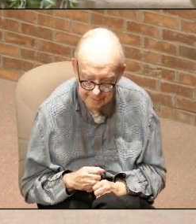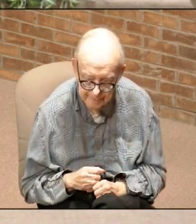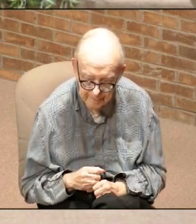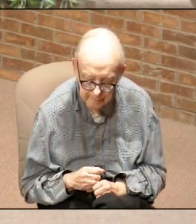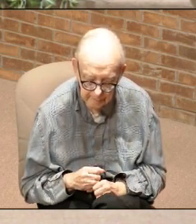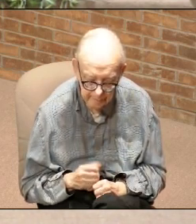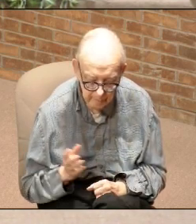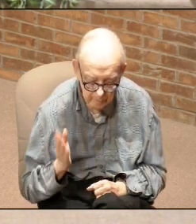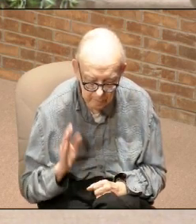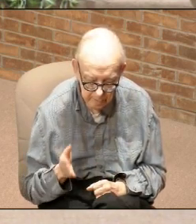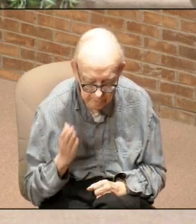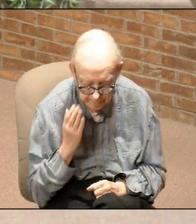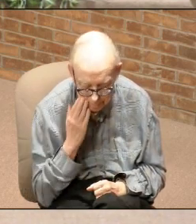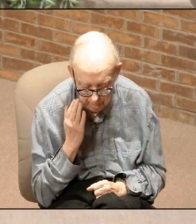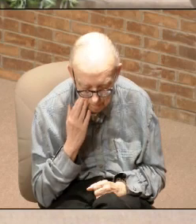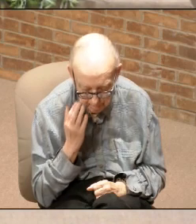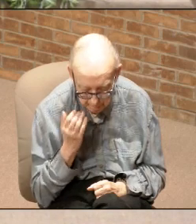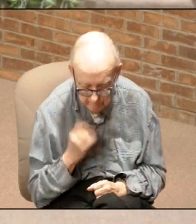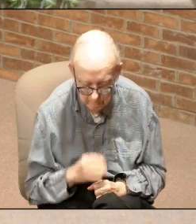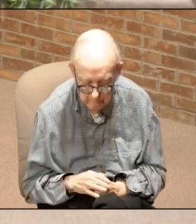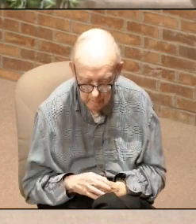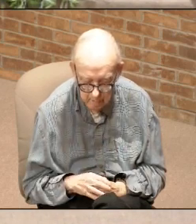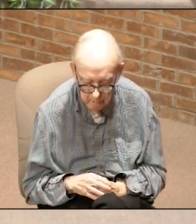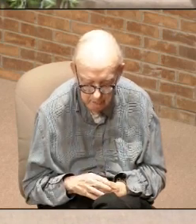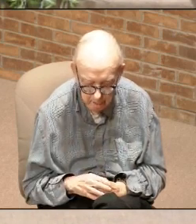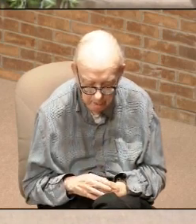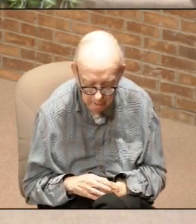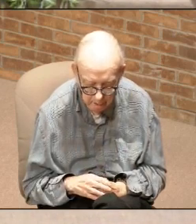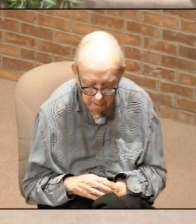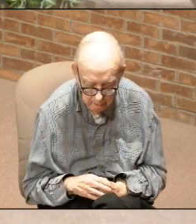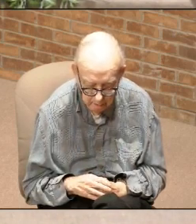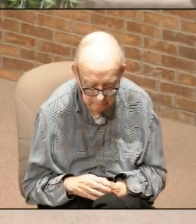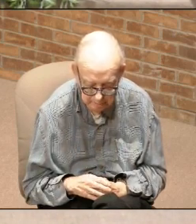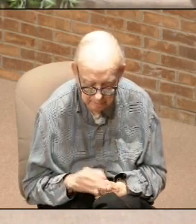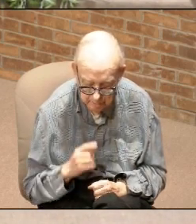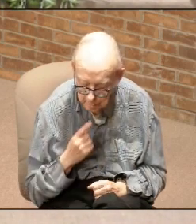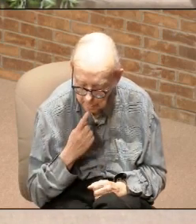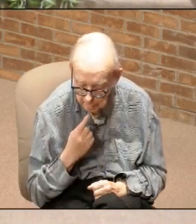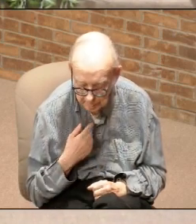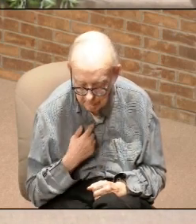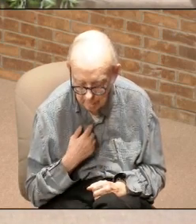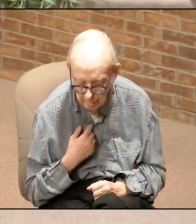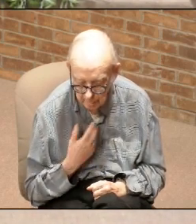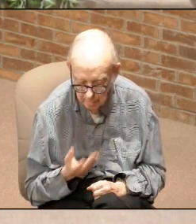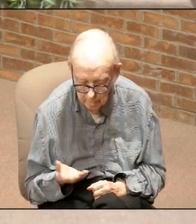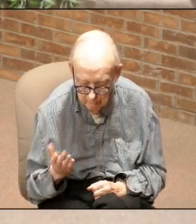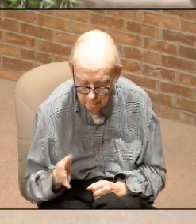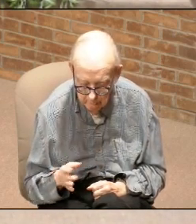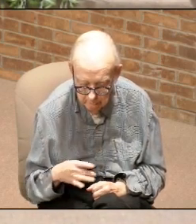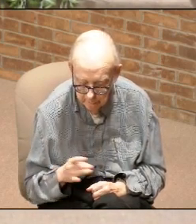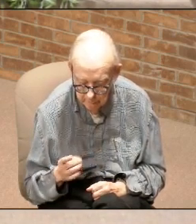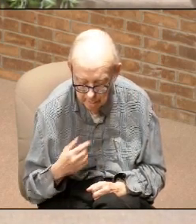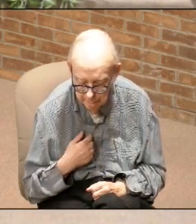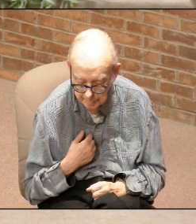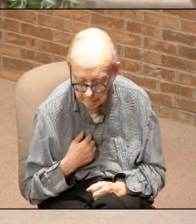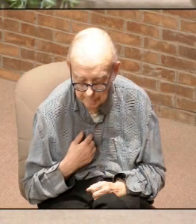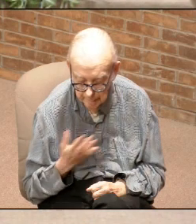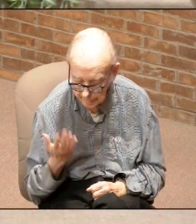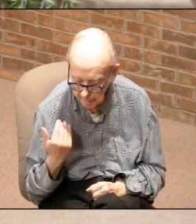you would have never known who i was and you would have never liked me